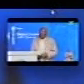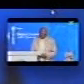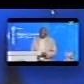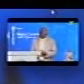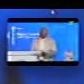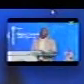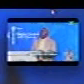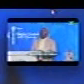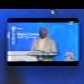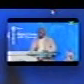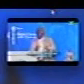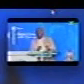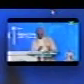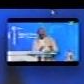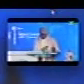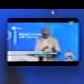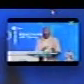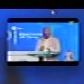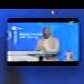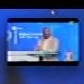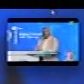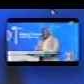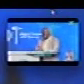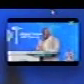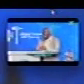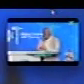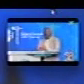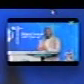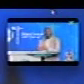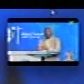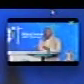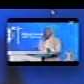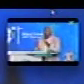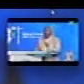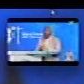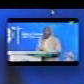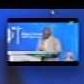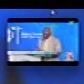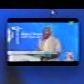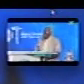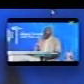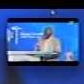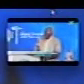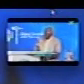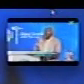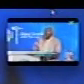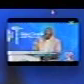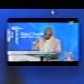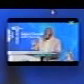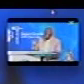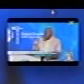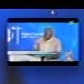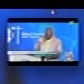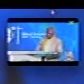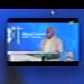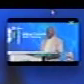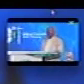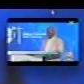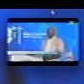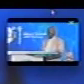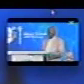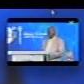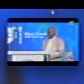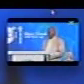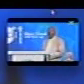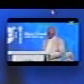streets. They just wander about, roam about. There is no goal. There is no destiny. They are